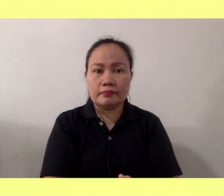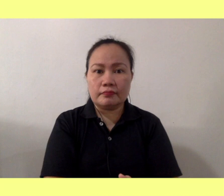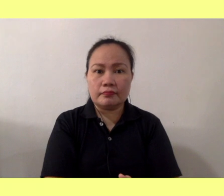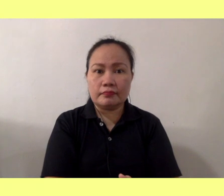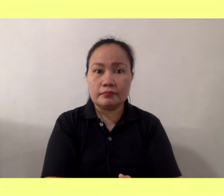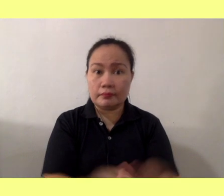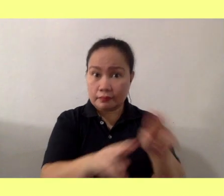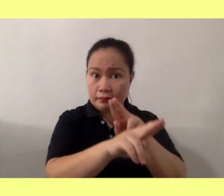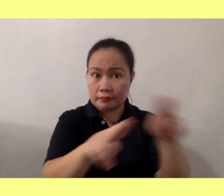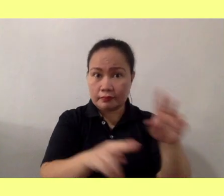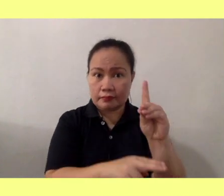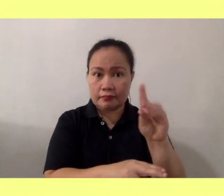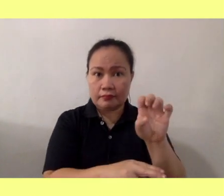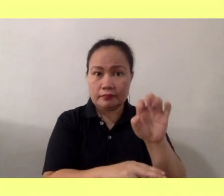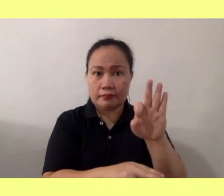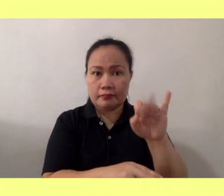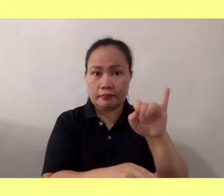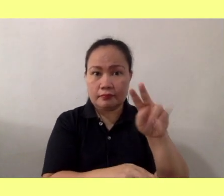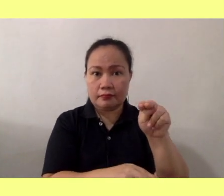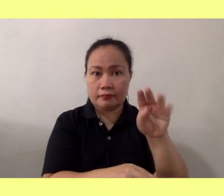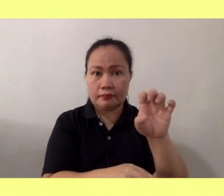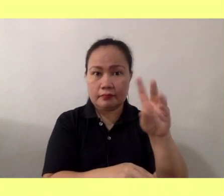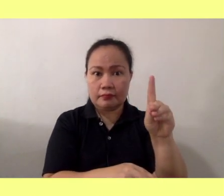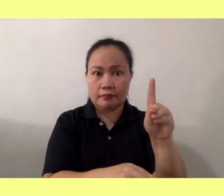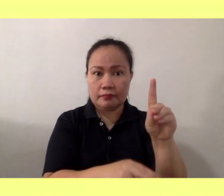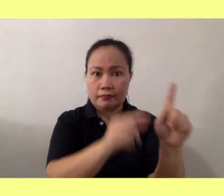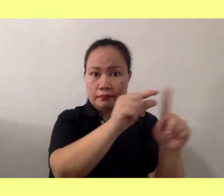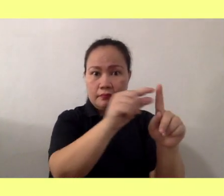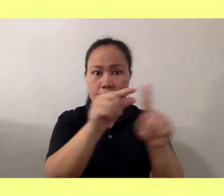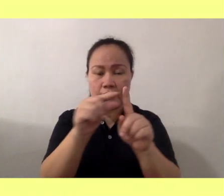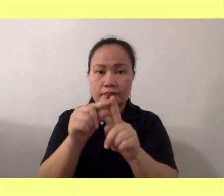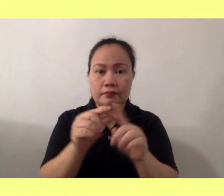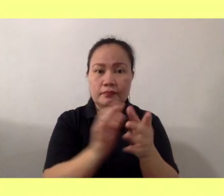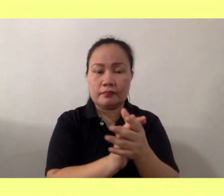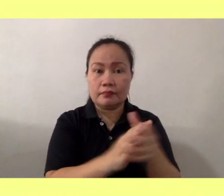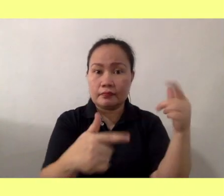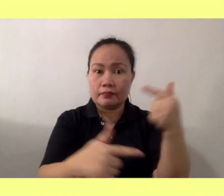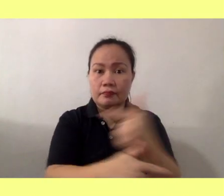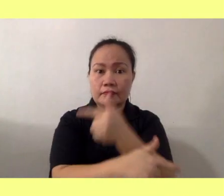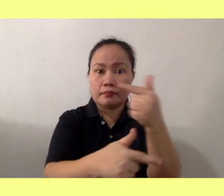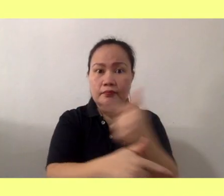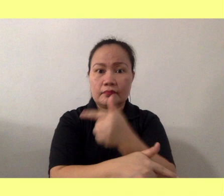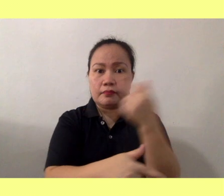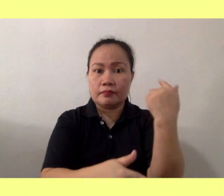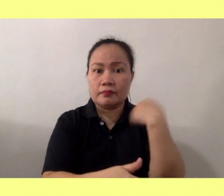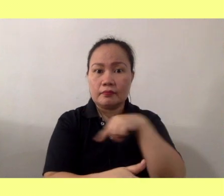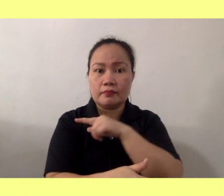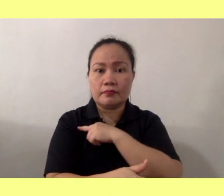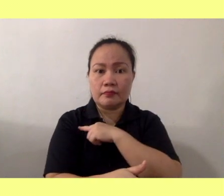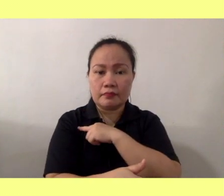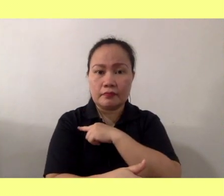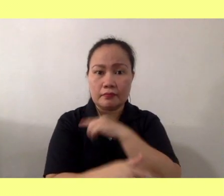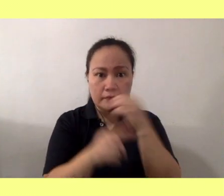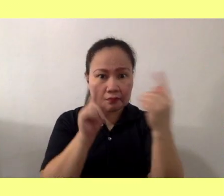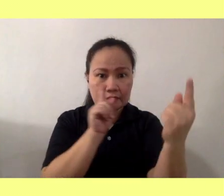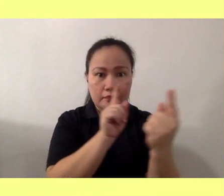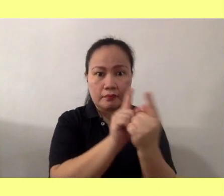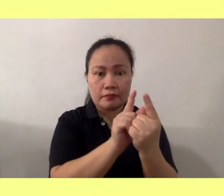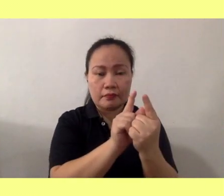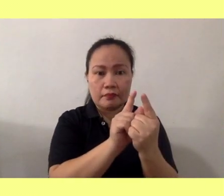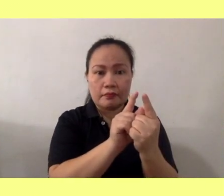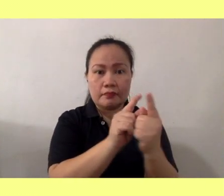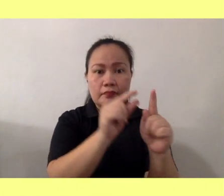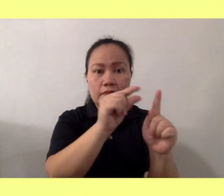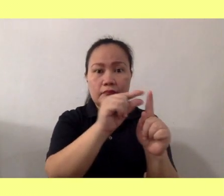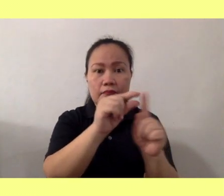under undefined terms, so what are those undefined terms? In geometry, we come across with terms which cannot